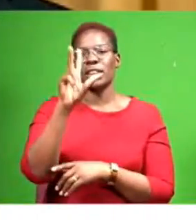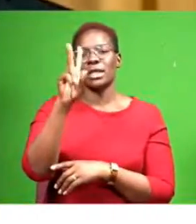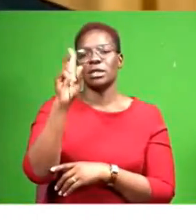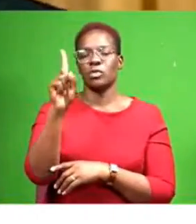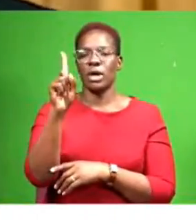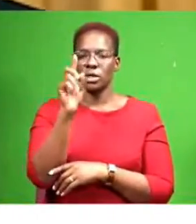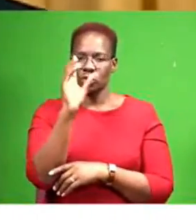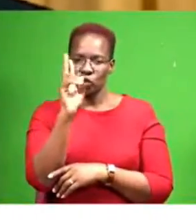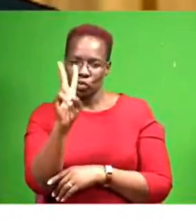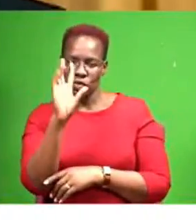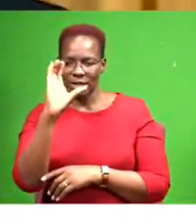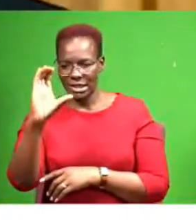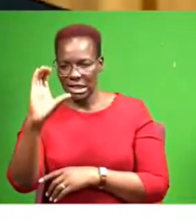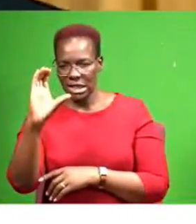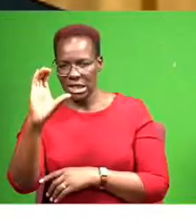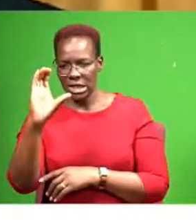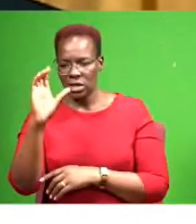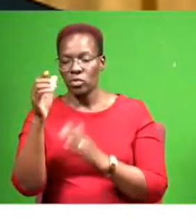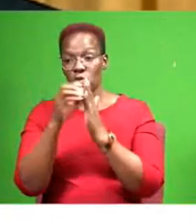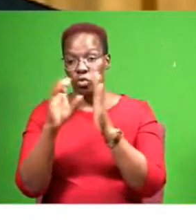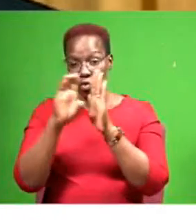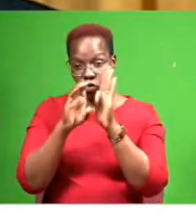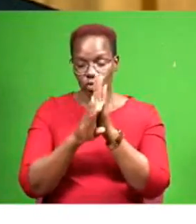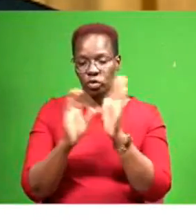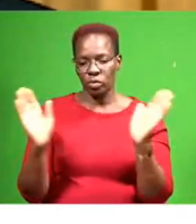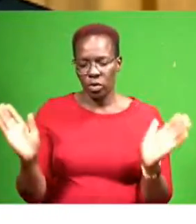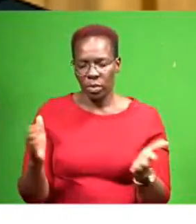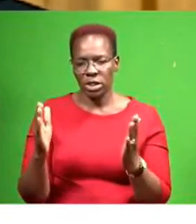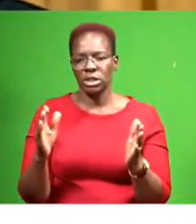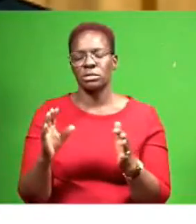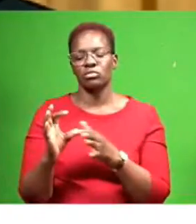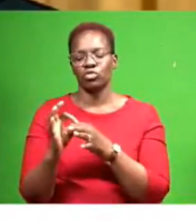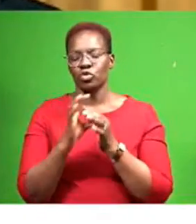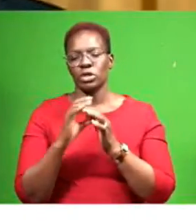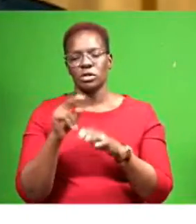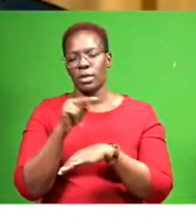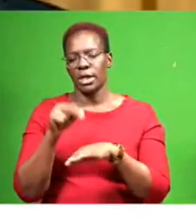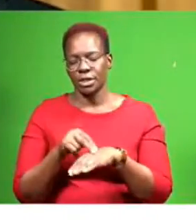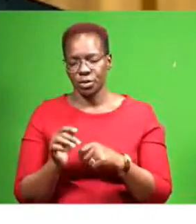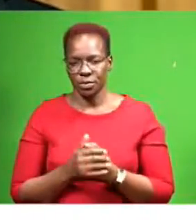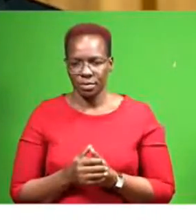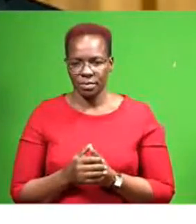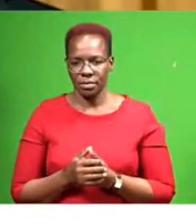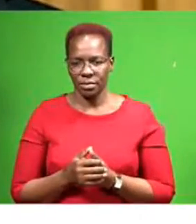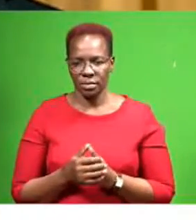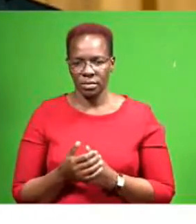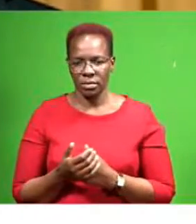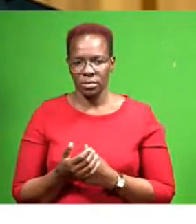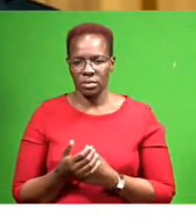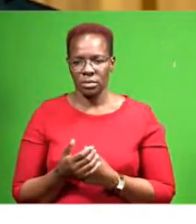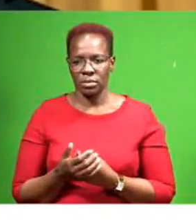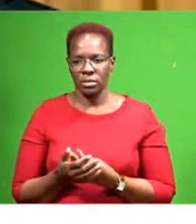131(2)(c) of the Constitution, in promoting and enhancing the unity of the nation. And